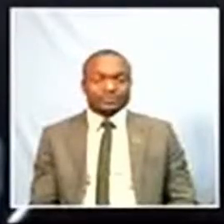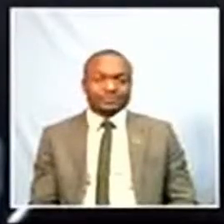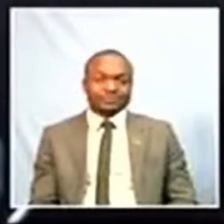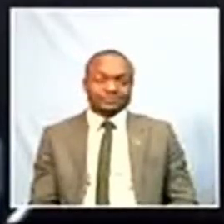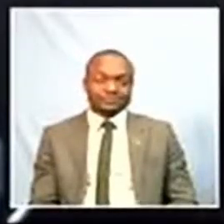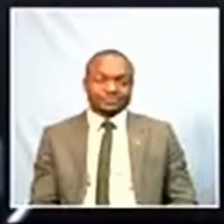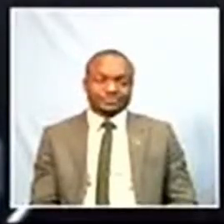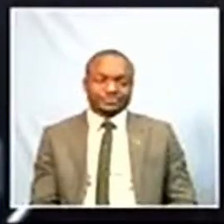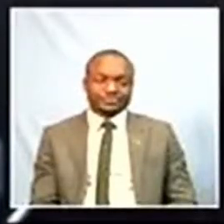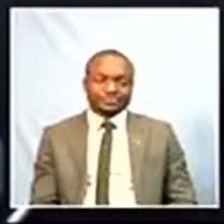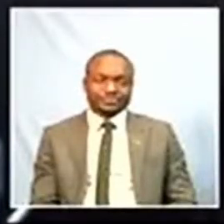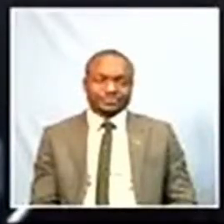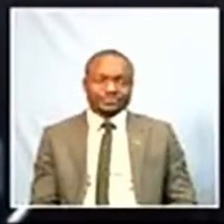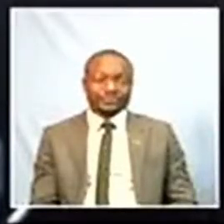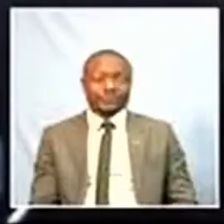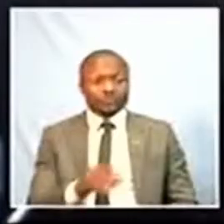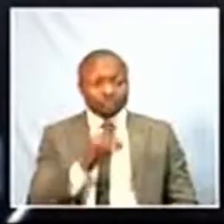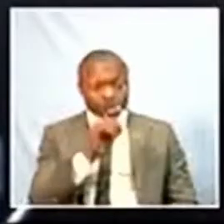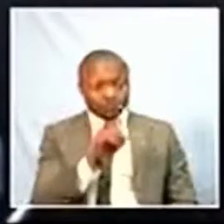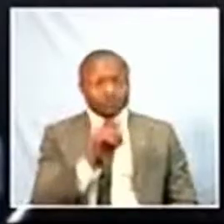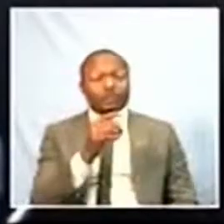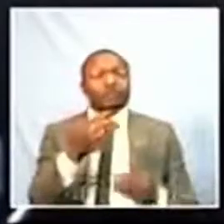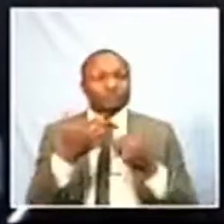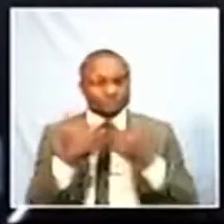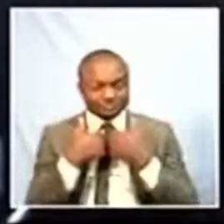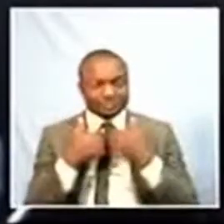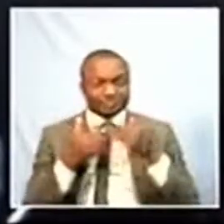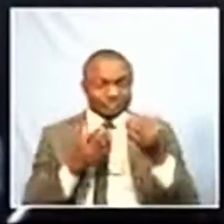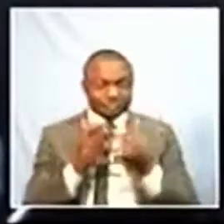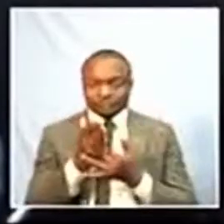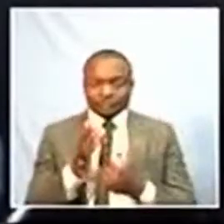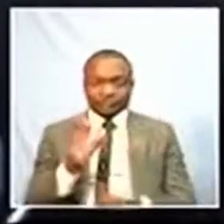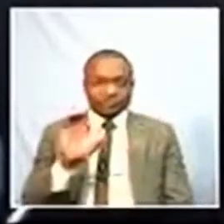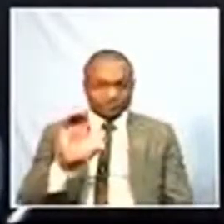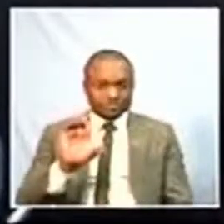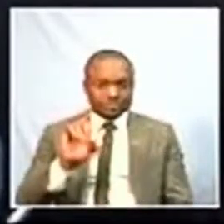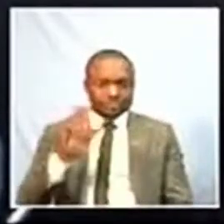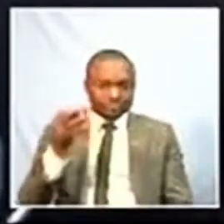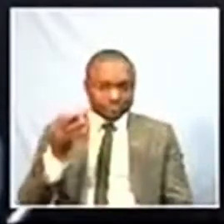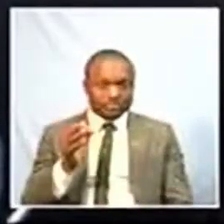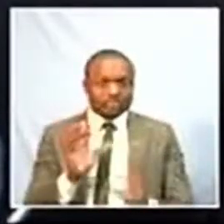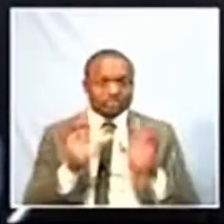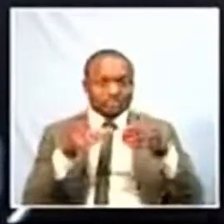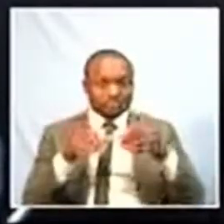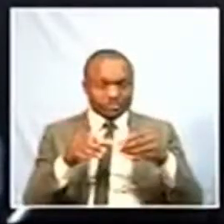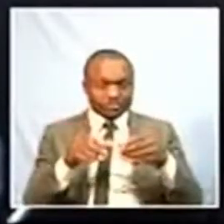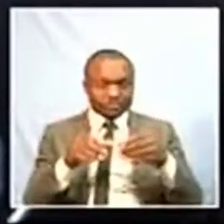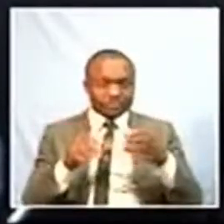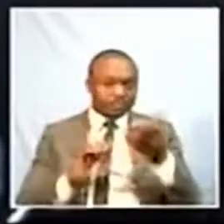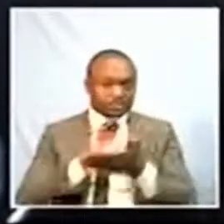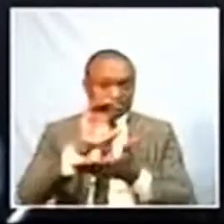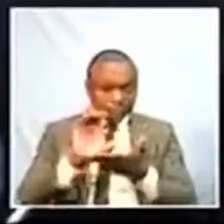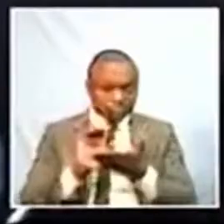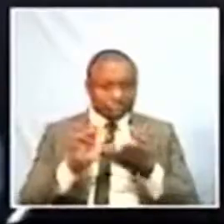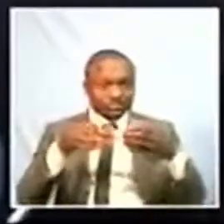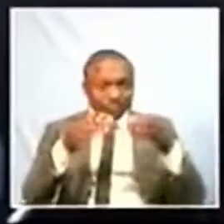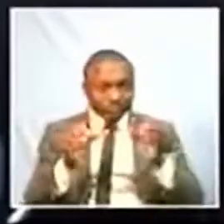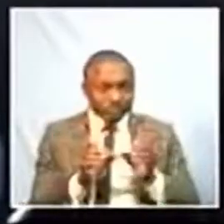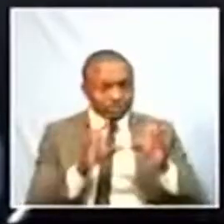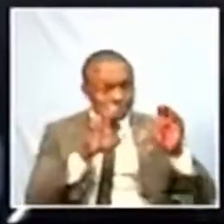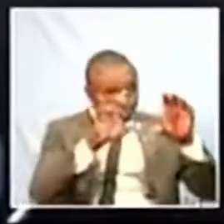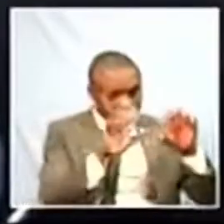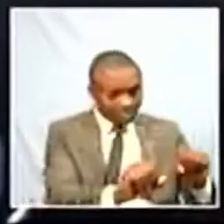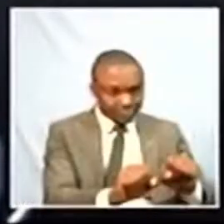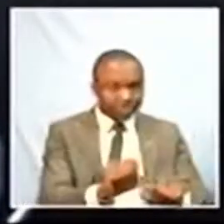Whilst you have, through the CDFC committee of CHOMA Central, you have secured 1